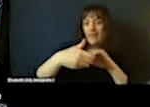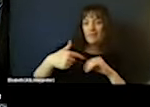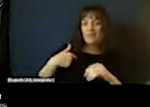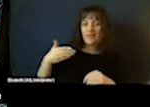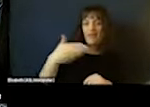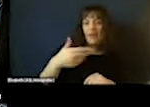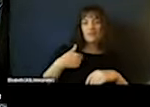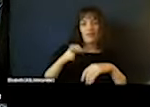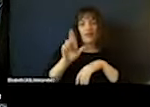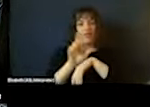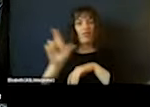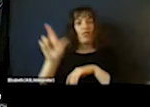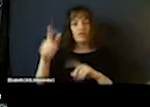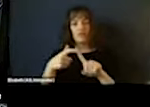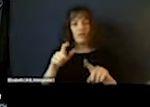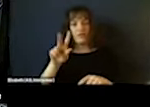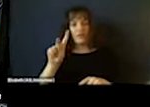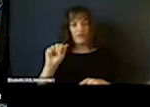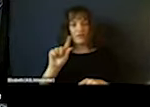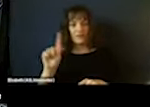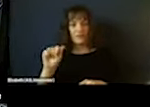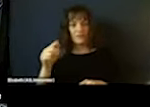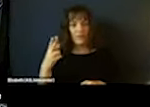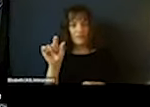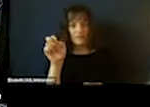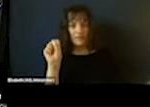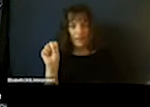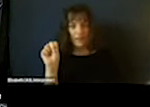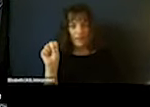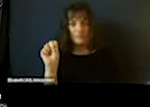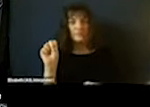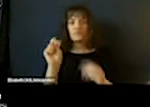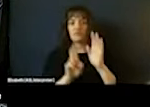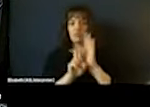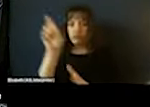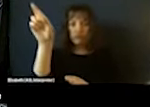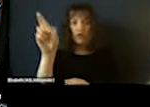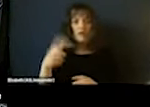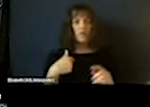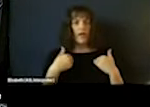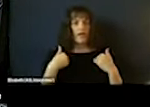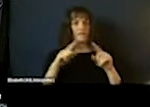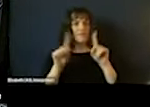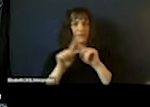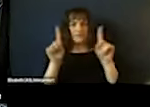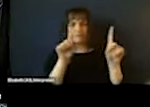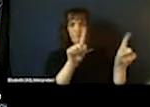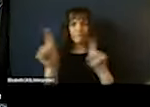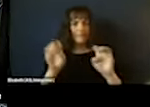about 18 different kinds of the science experiment. So 14 of them is from the